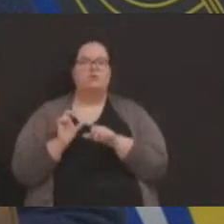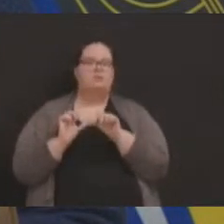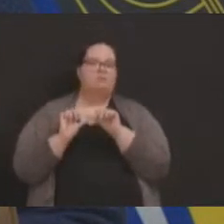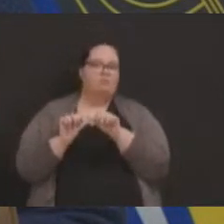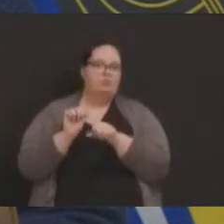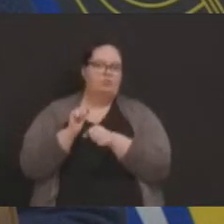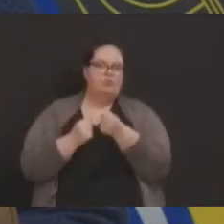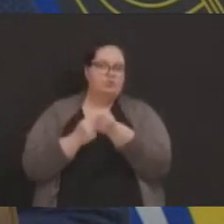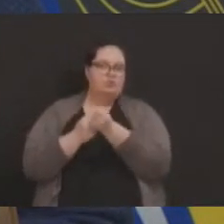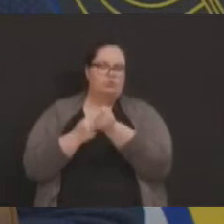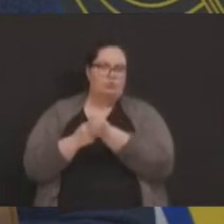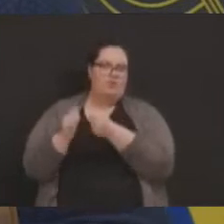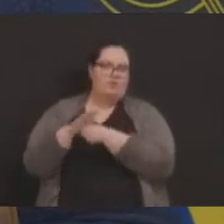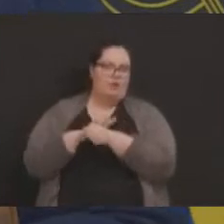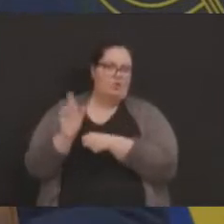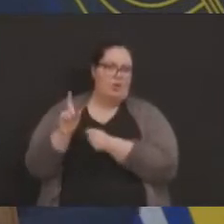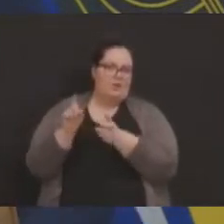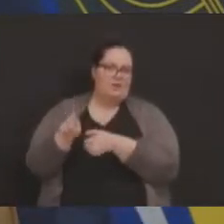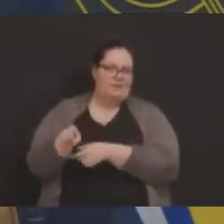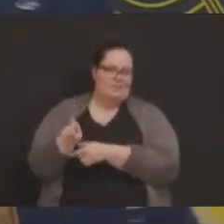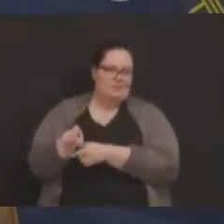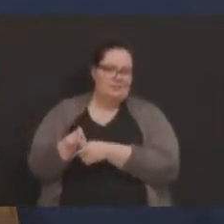having those positions replaced.